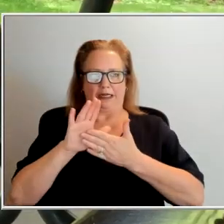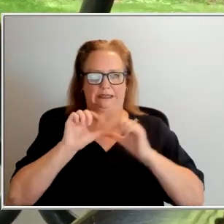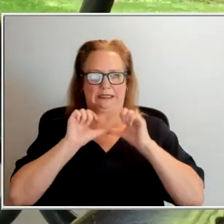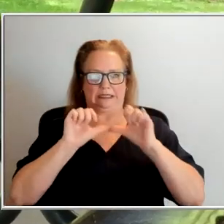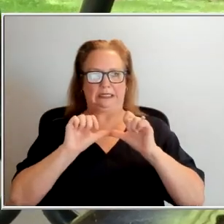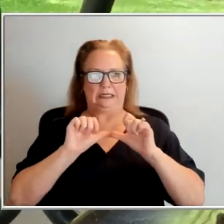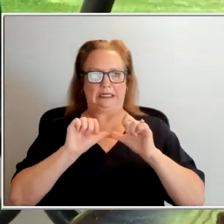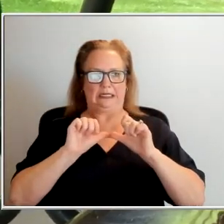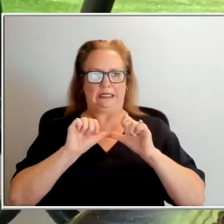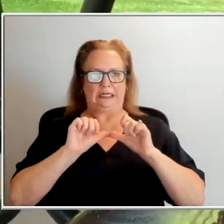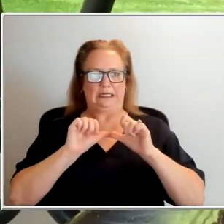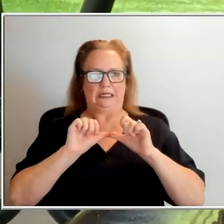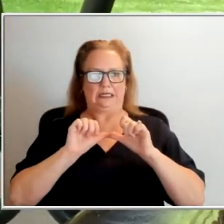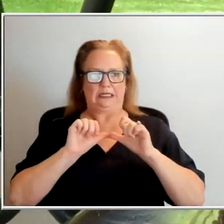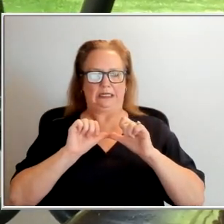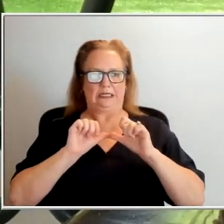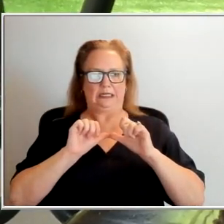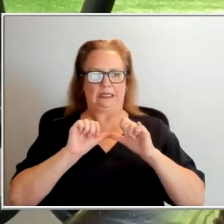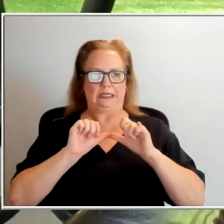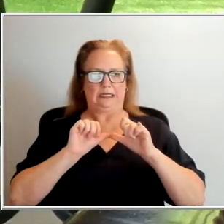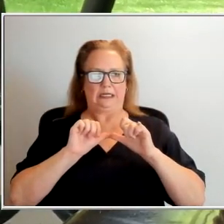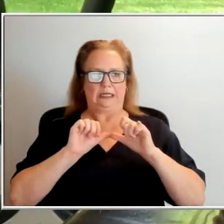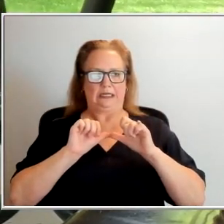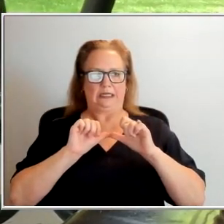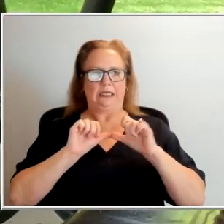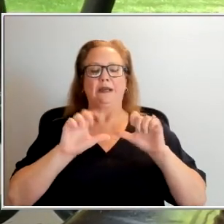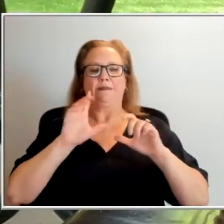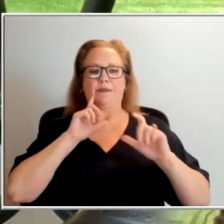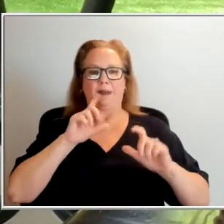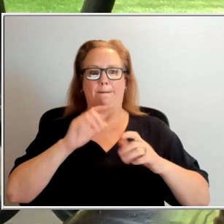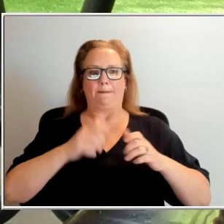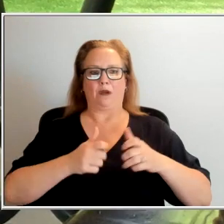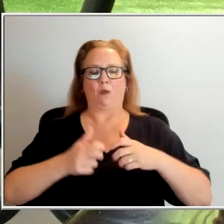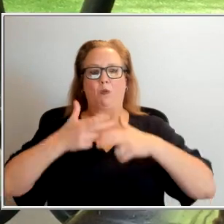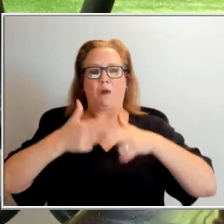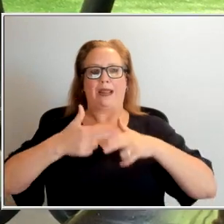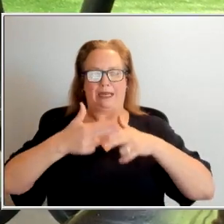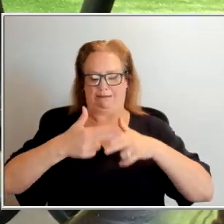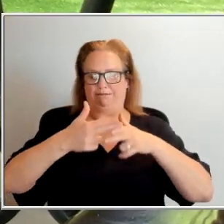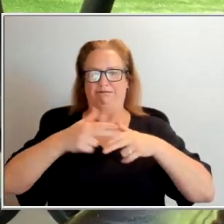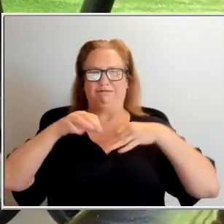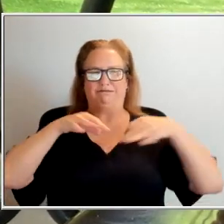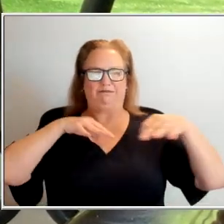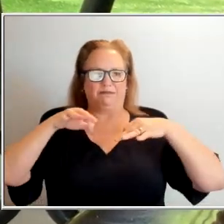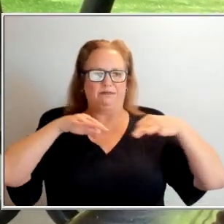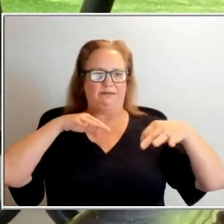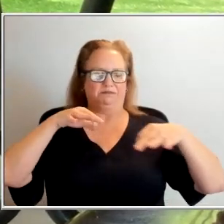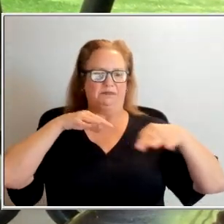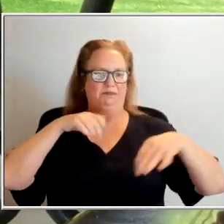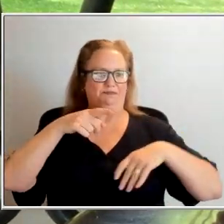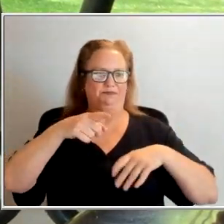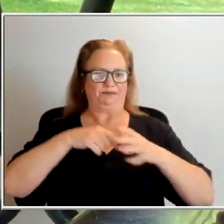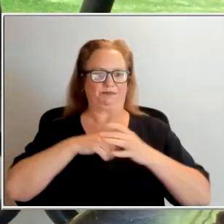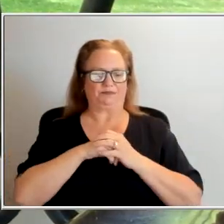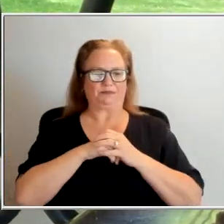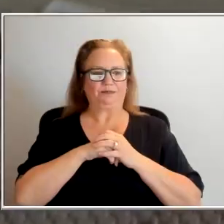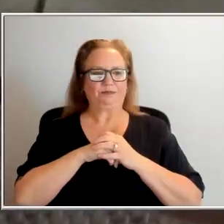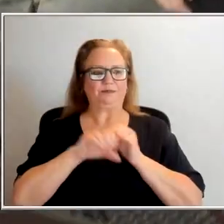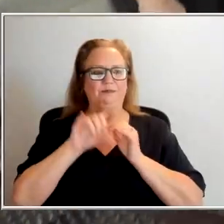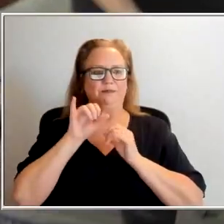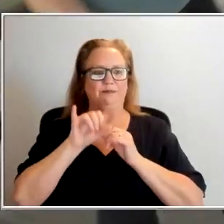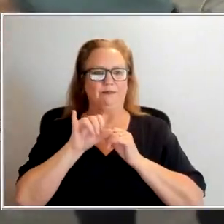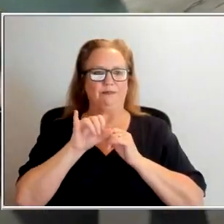go ahead and kickstand that leg in. Good, yep. So we're gonna keep most of the weight in that left leg and then use this as a kickstand, and let's do those push-ups again. Yep, keeping that range of